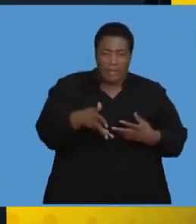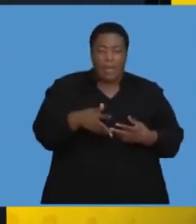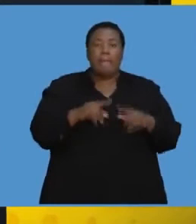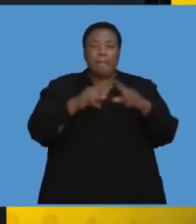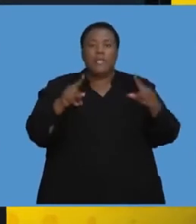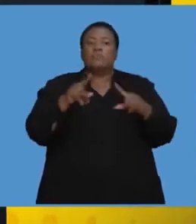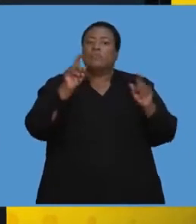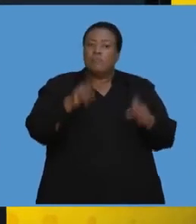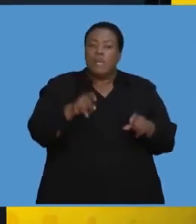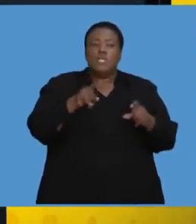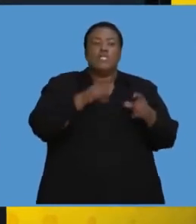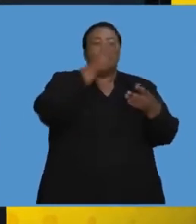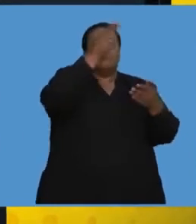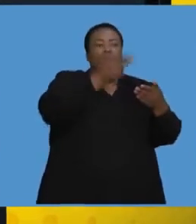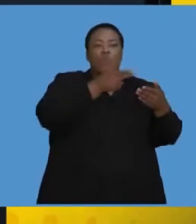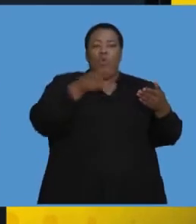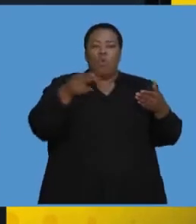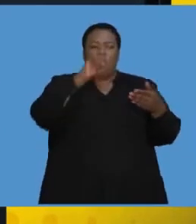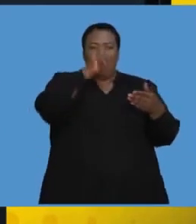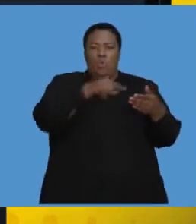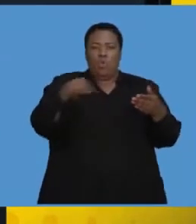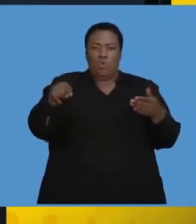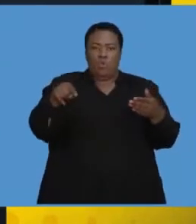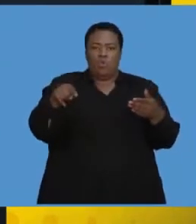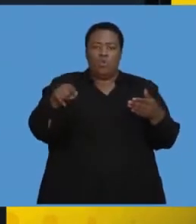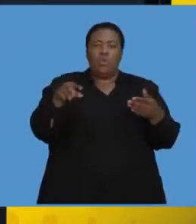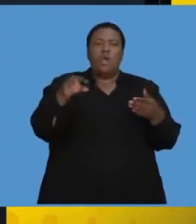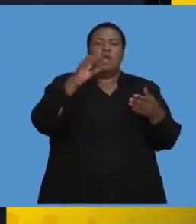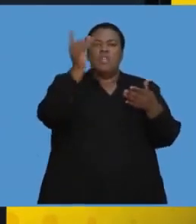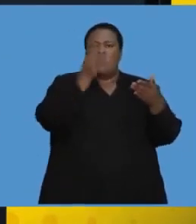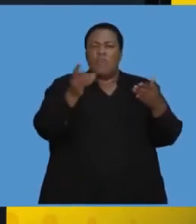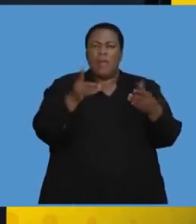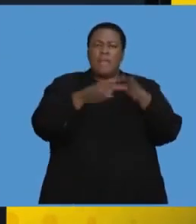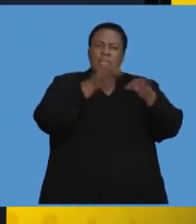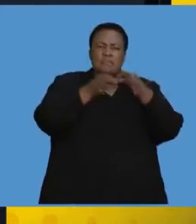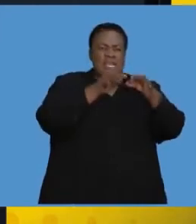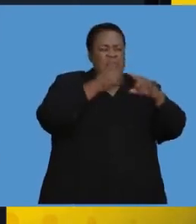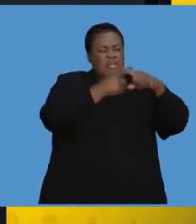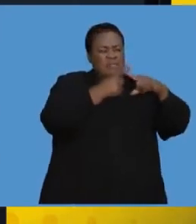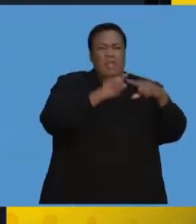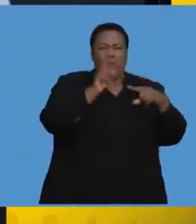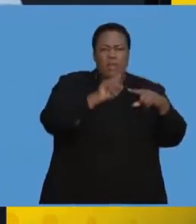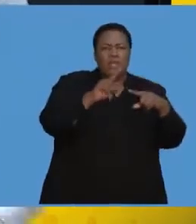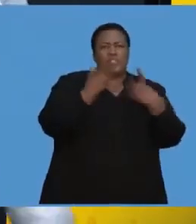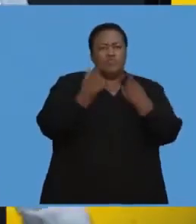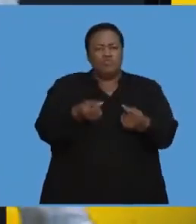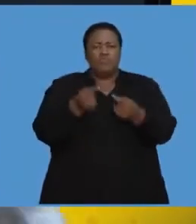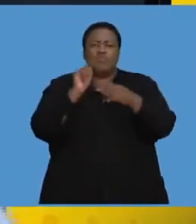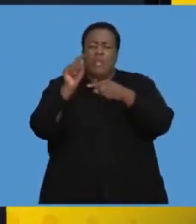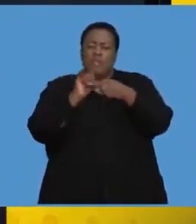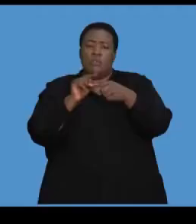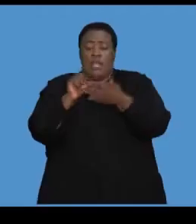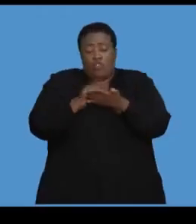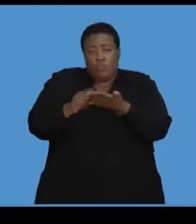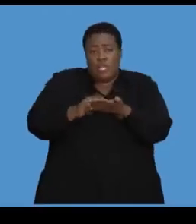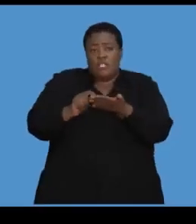able to draw your Keynesian diagram and to explain what the multiplier is, do your calculations for a maximum of 10